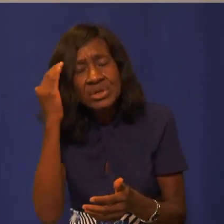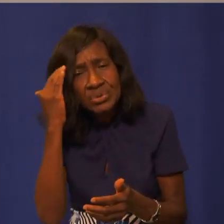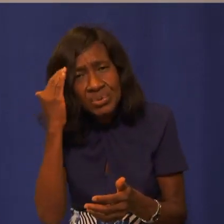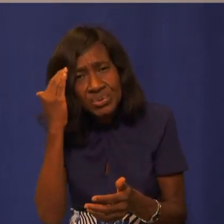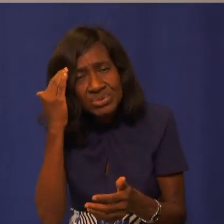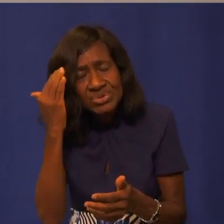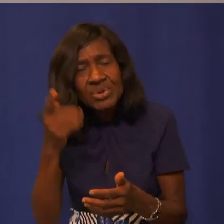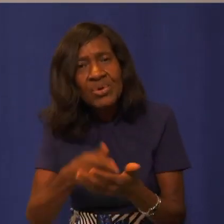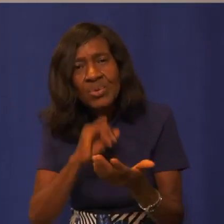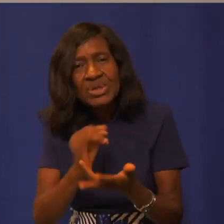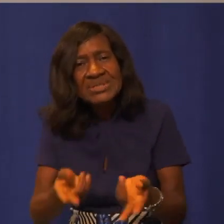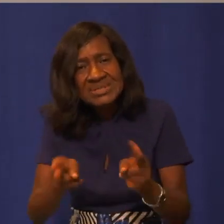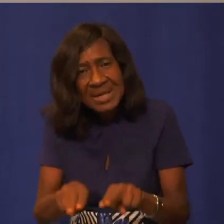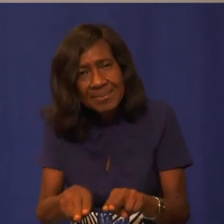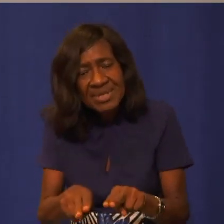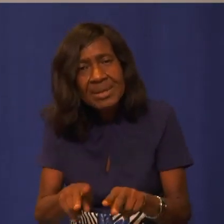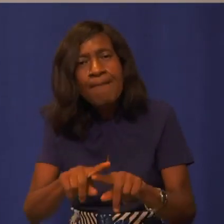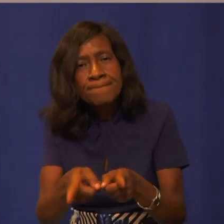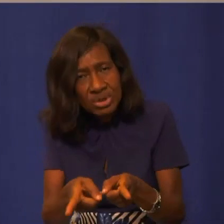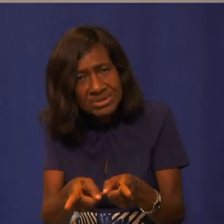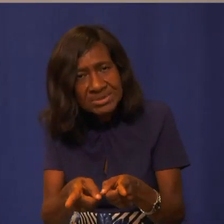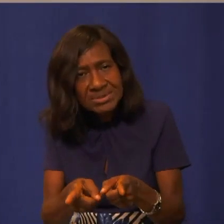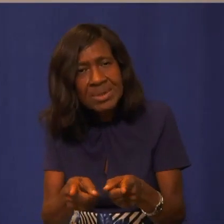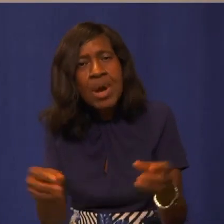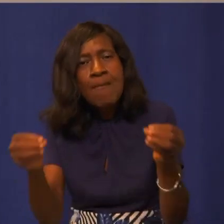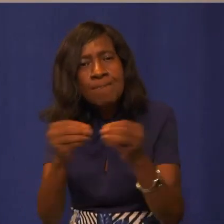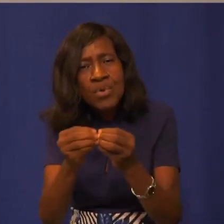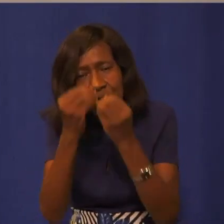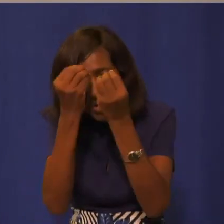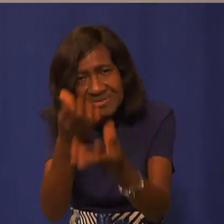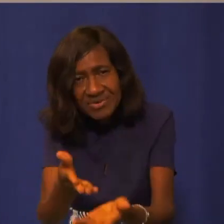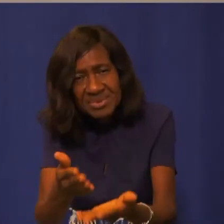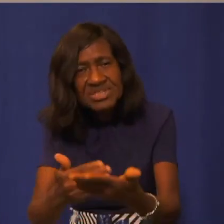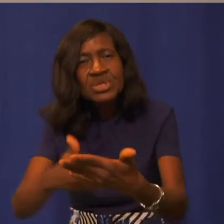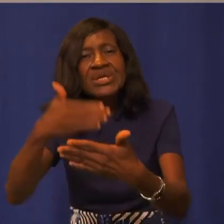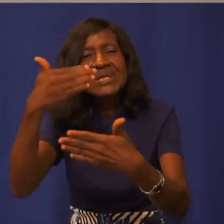situation, but we'll have more information hopefully sometime next week for the public to share.